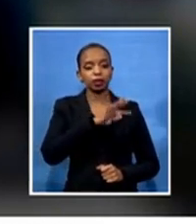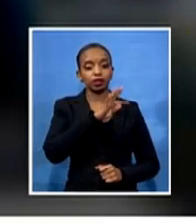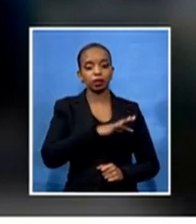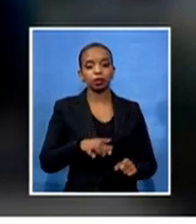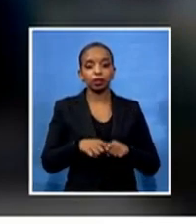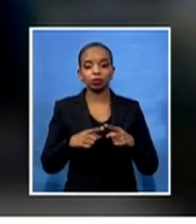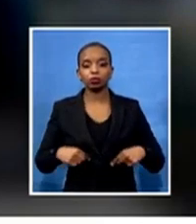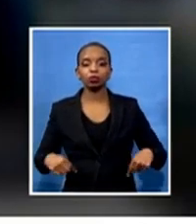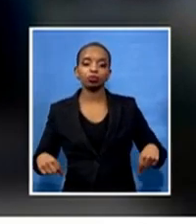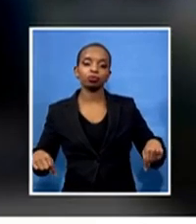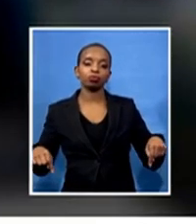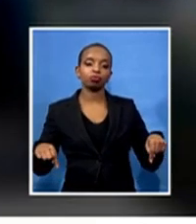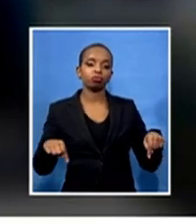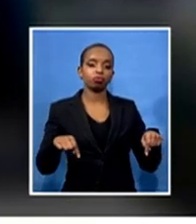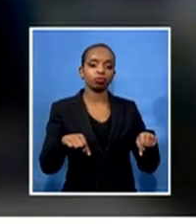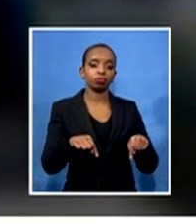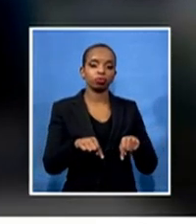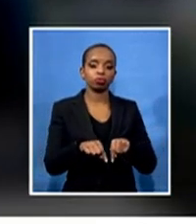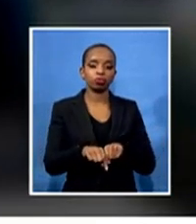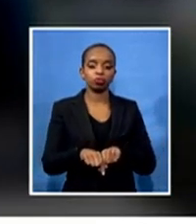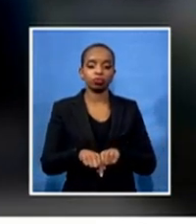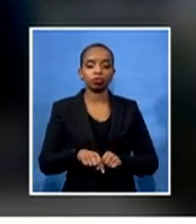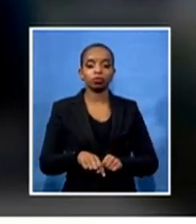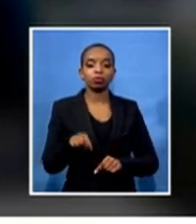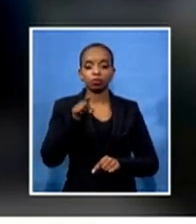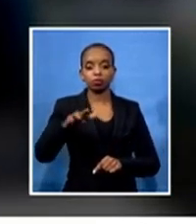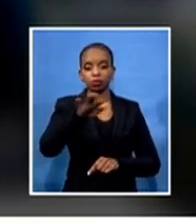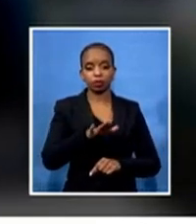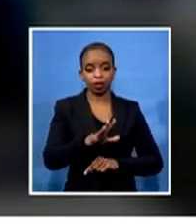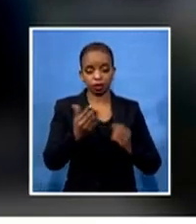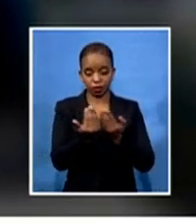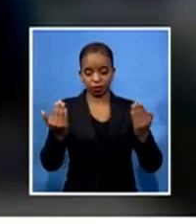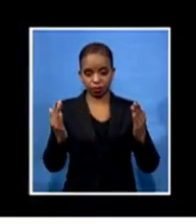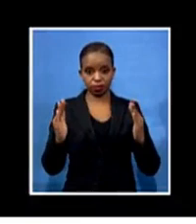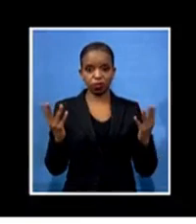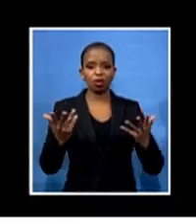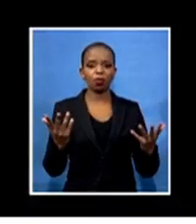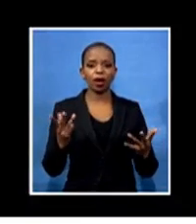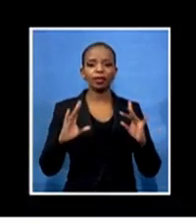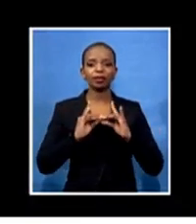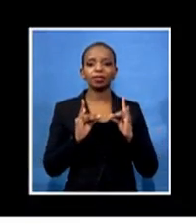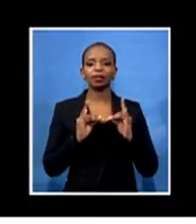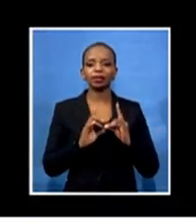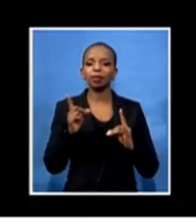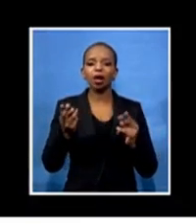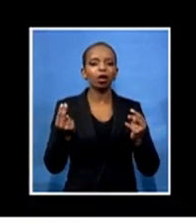Kodido says being in quarantine at the stadium has given her a new outlook on life.